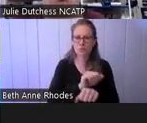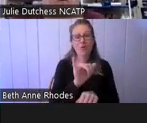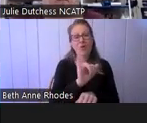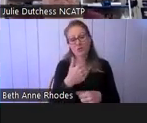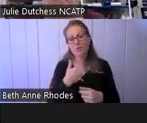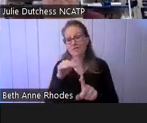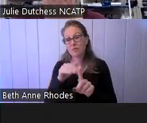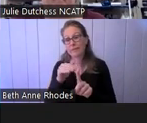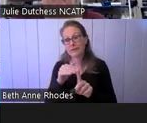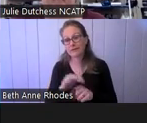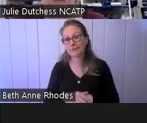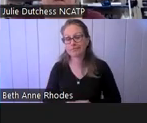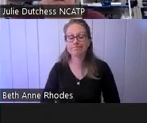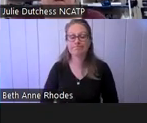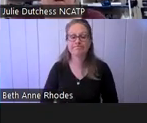with those.